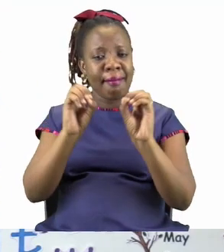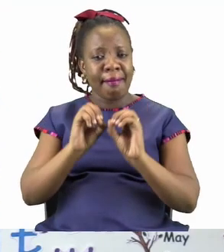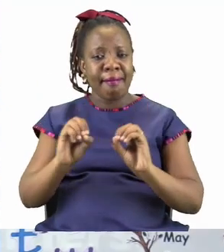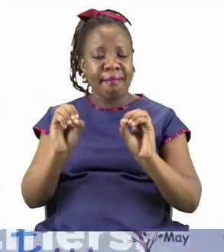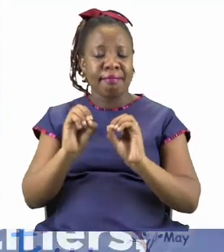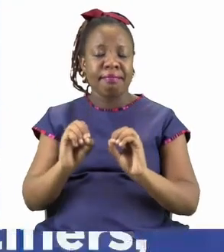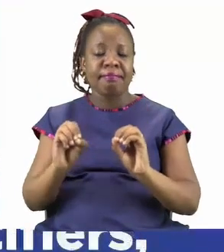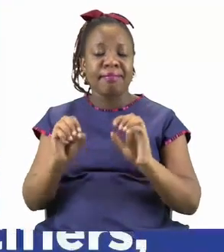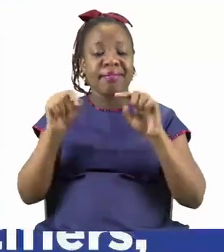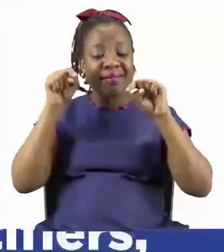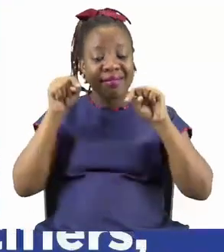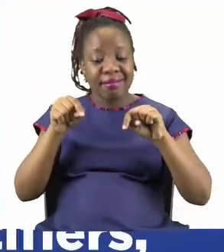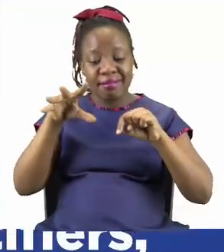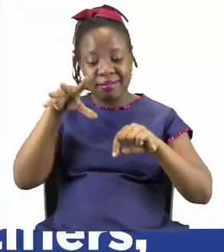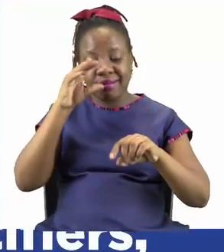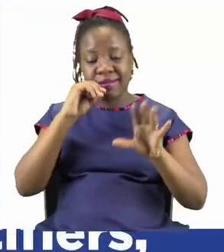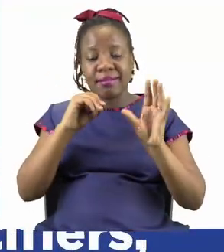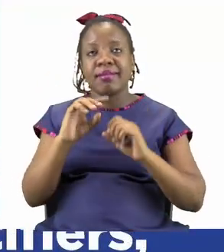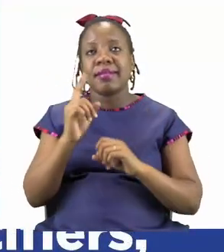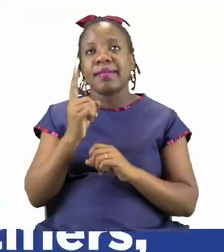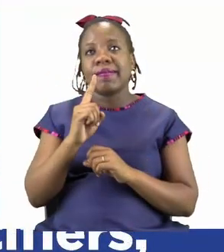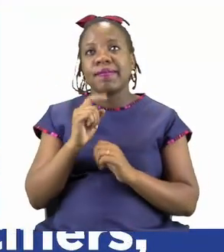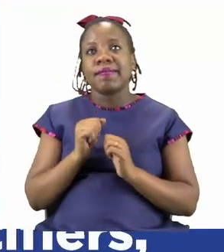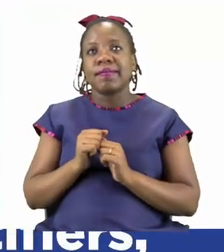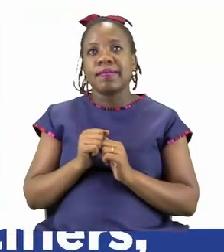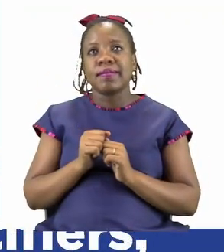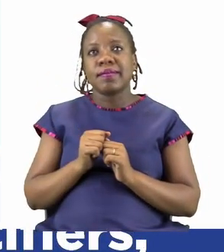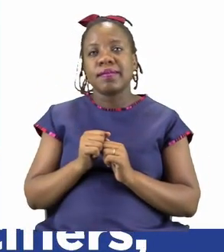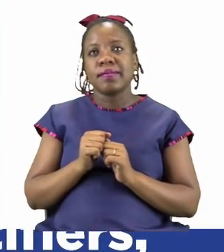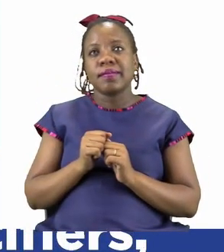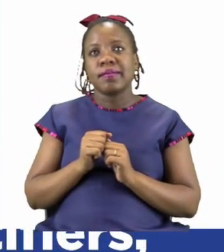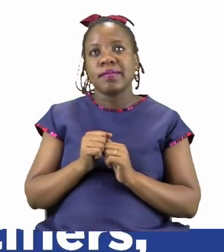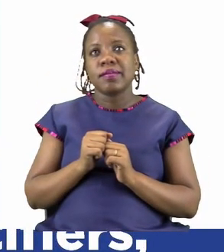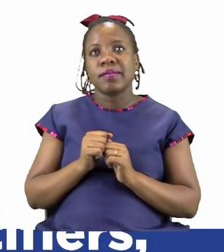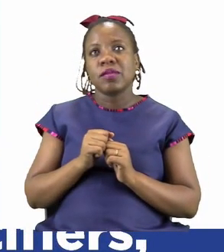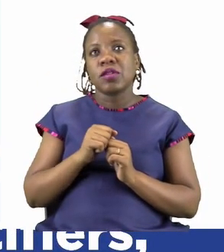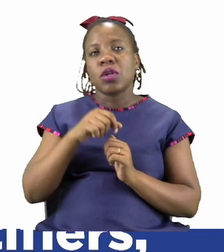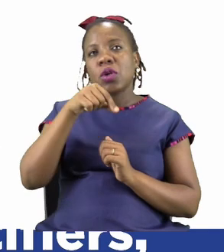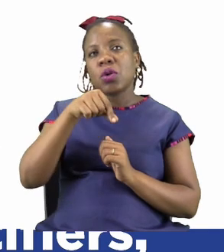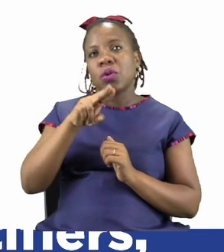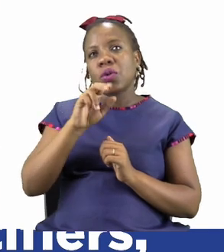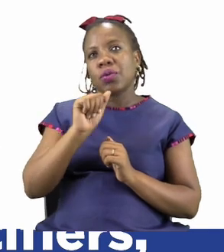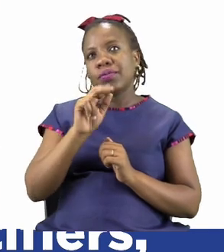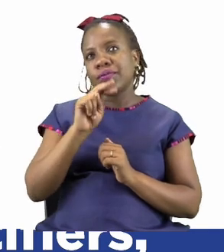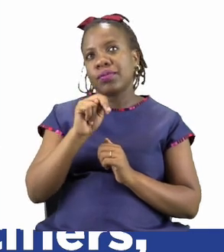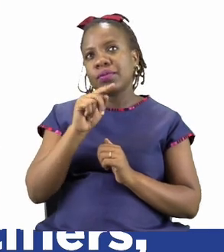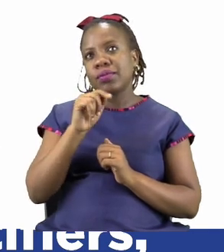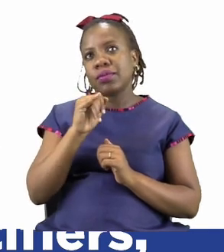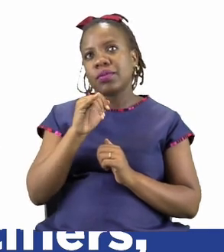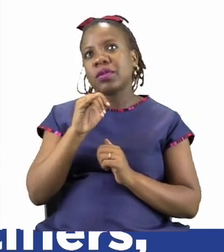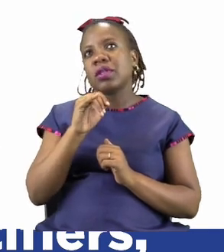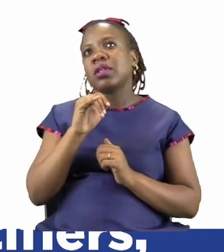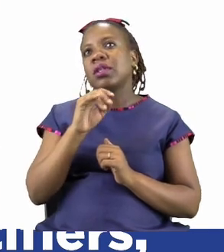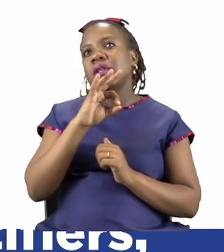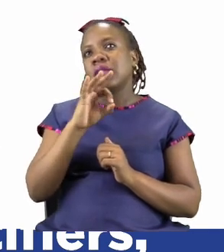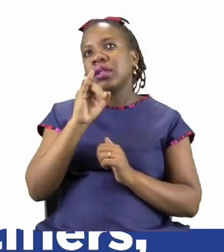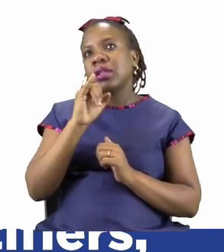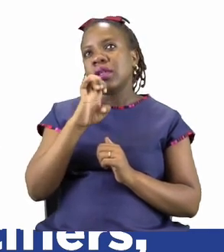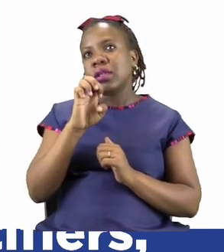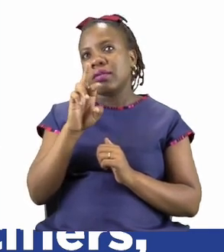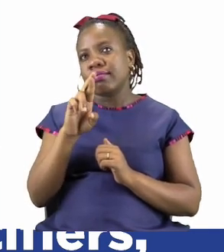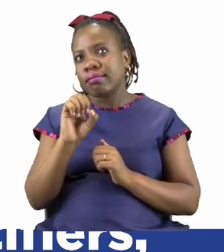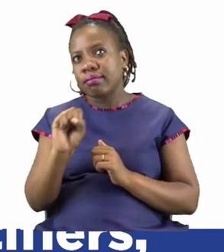is going to be all about. Today we'll do quantifiers, demonstrative pronouns,